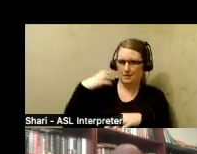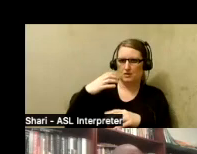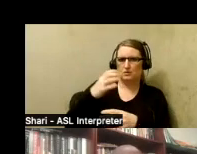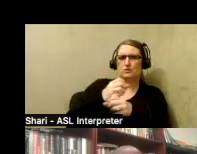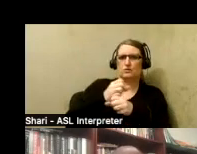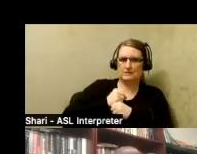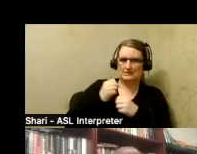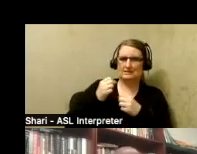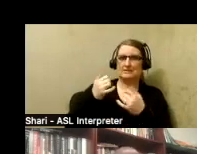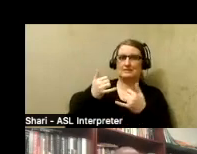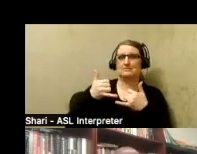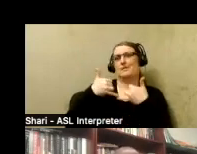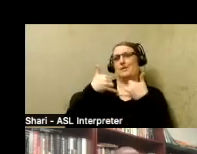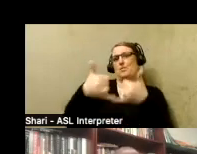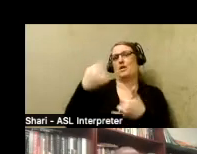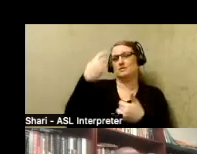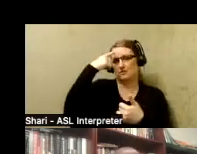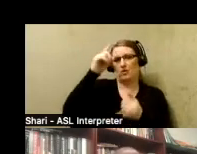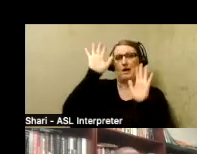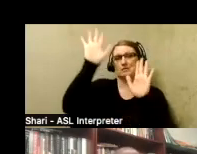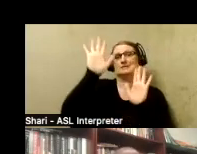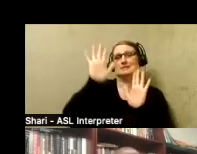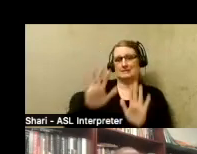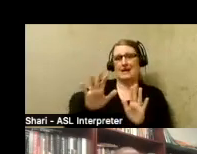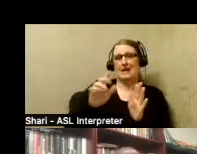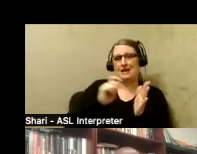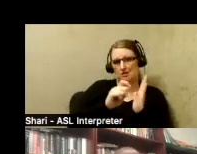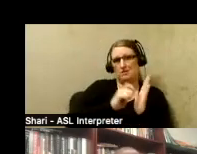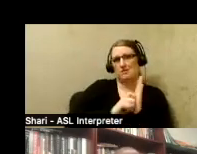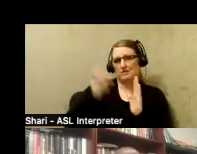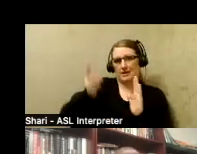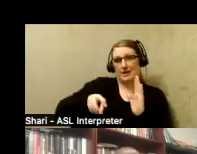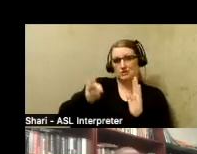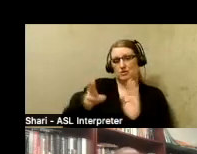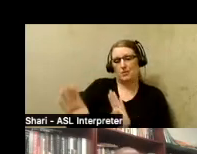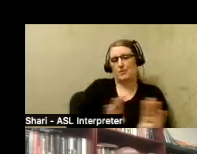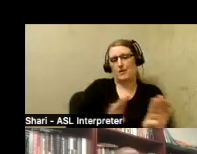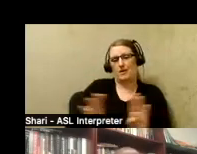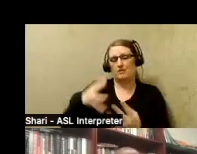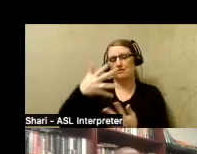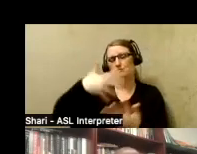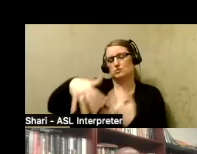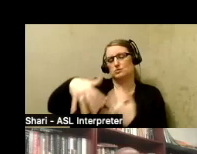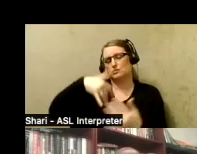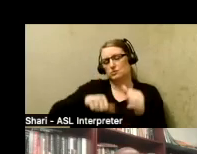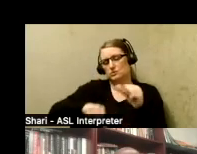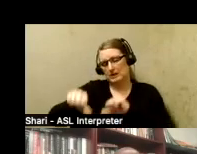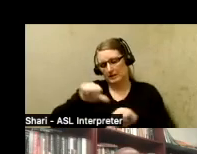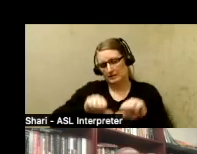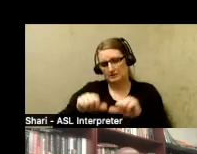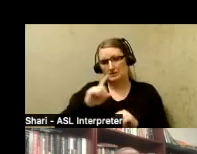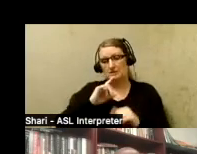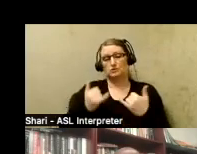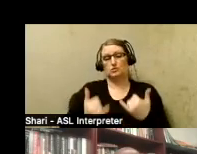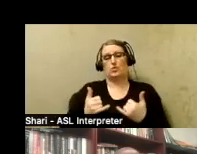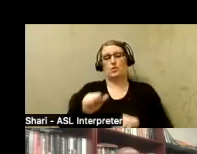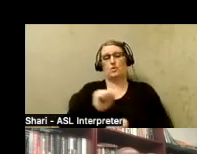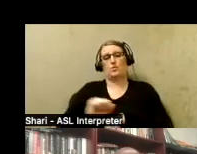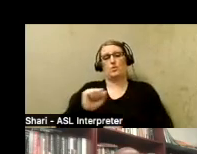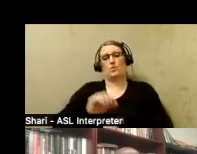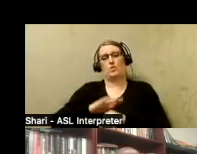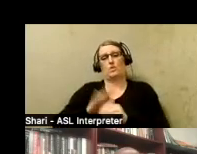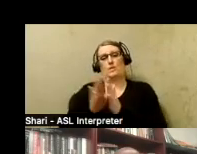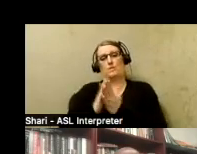Society's Prize for an outstanding monograph in the history of behavioral and social sciences. And Summers is currently at work on a book, Inner